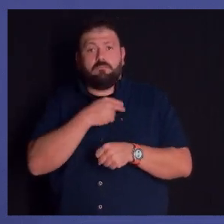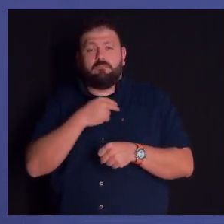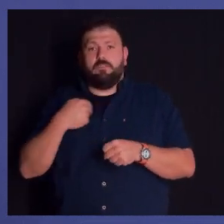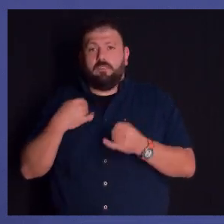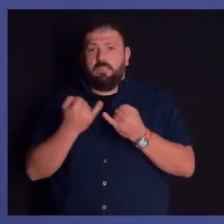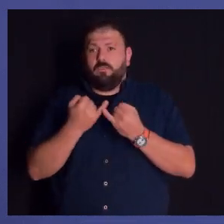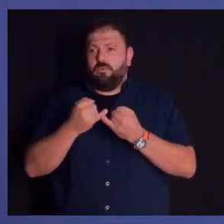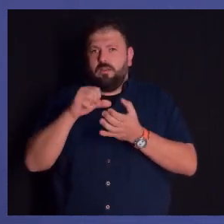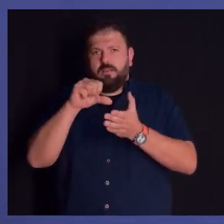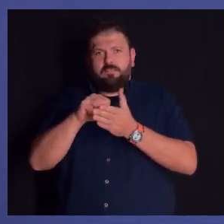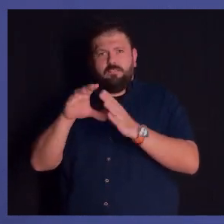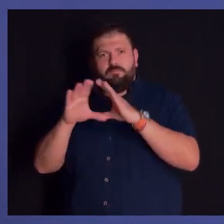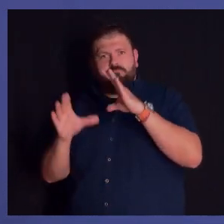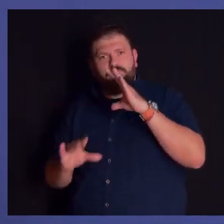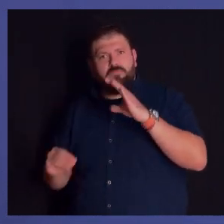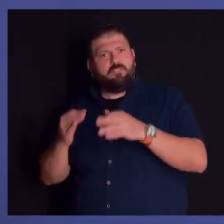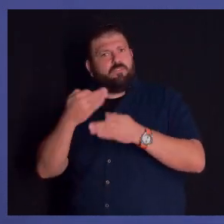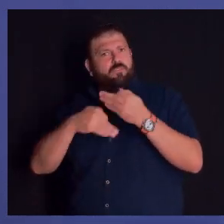and Central America.